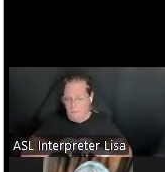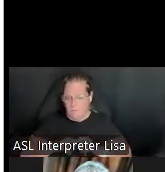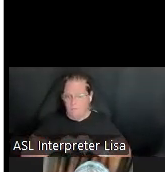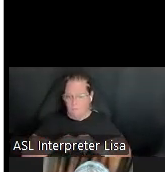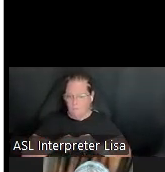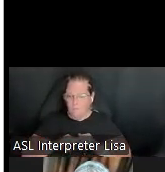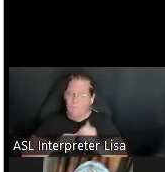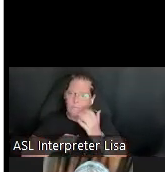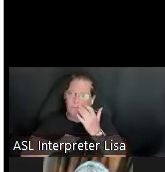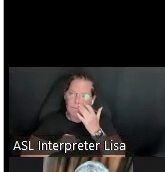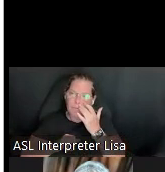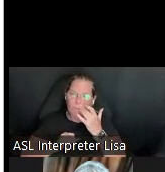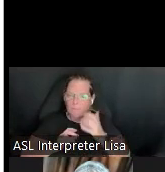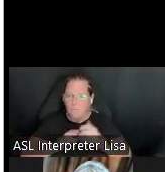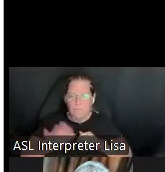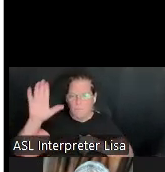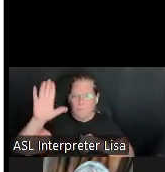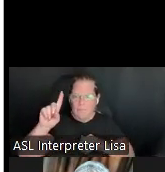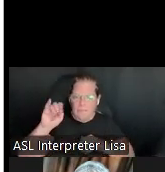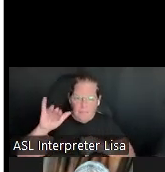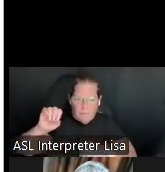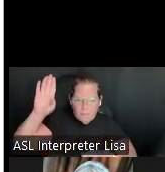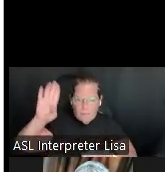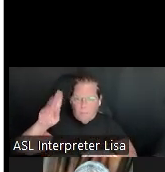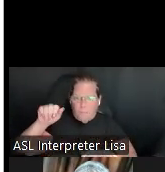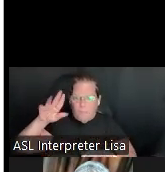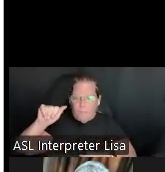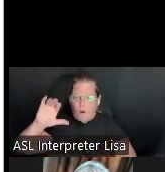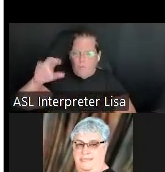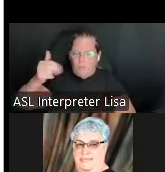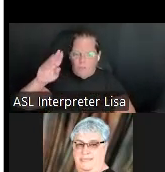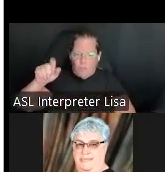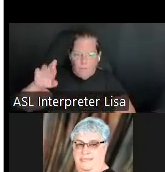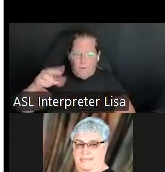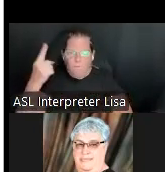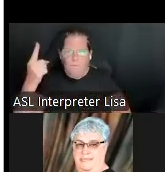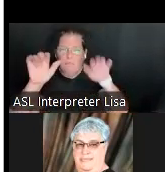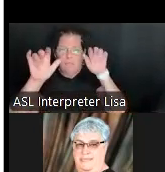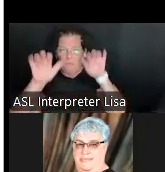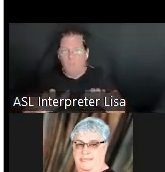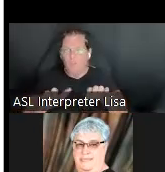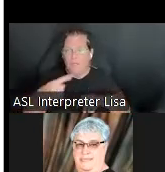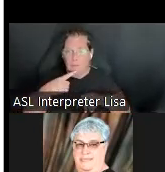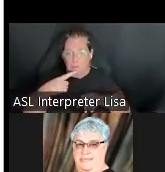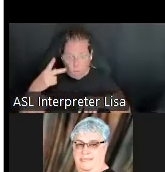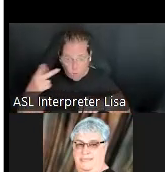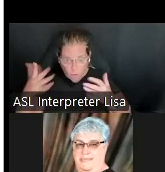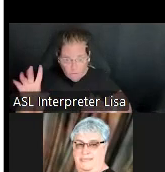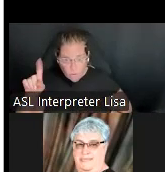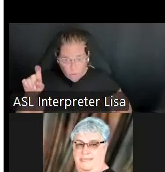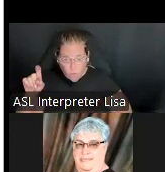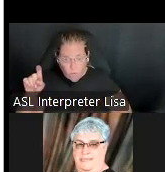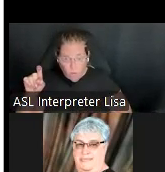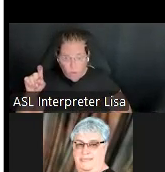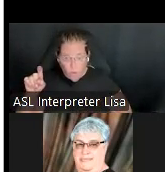I will, Debbie, yes. it's Barbara. Somebody did put something in the chat. I don't know if you saw it, so I just want to make sure